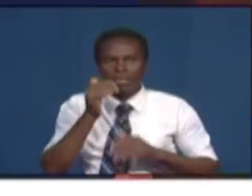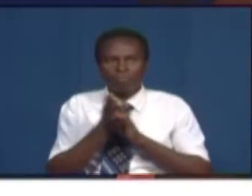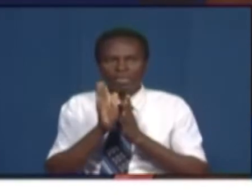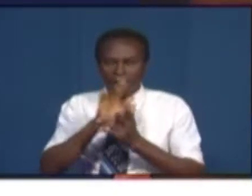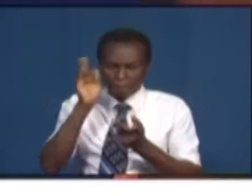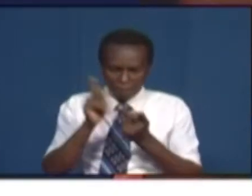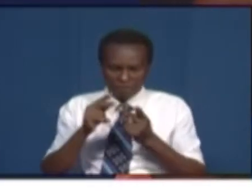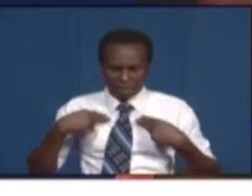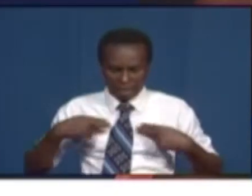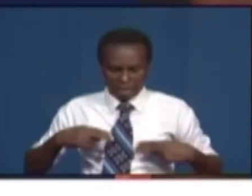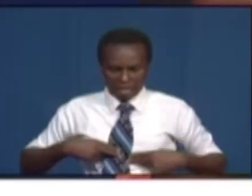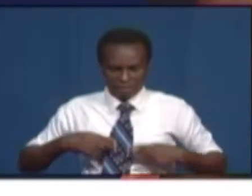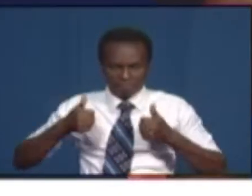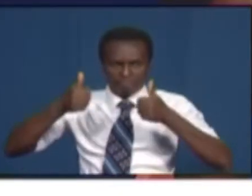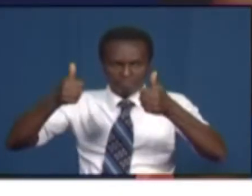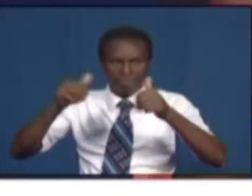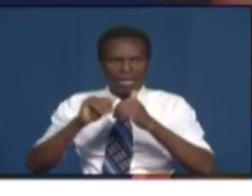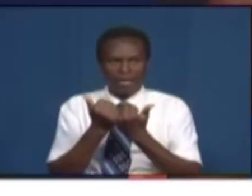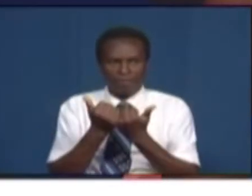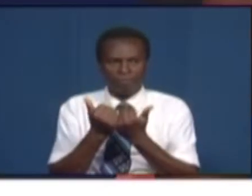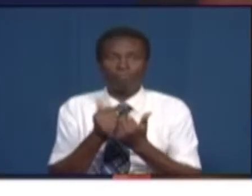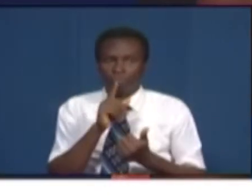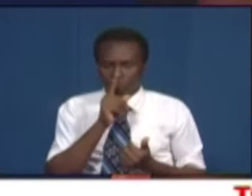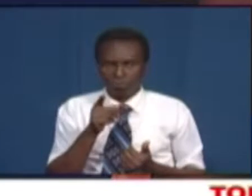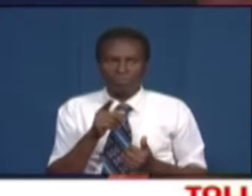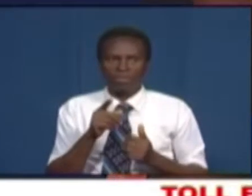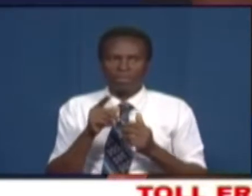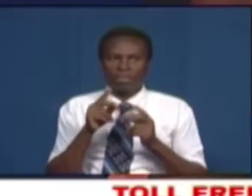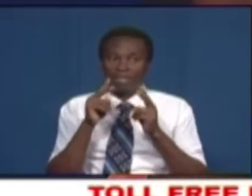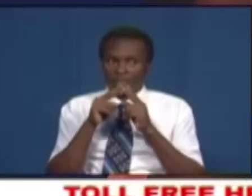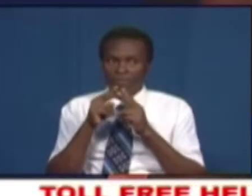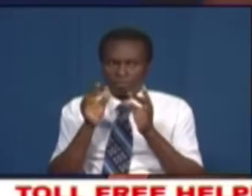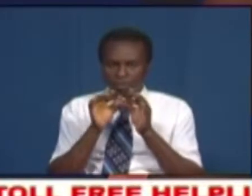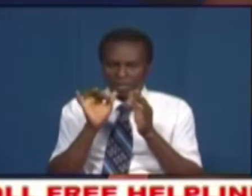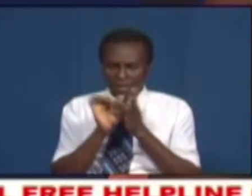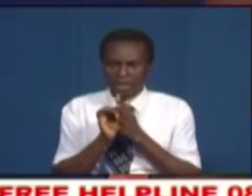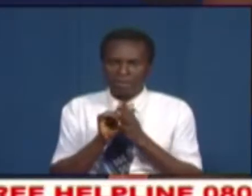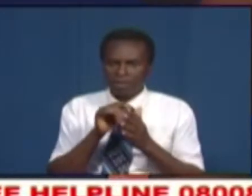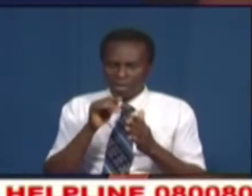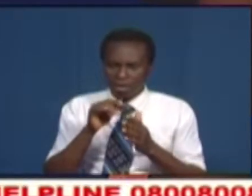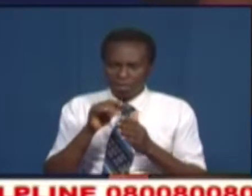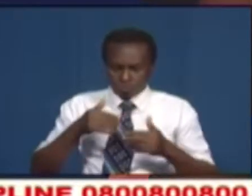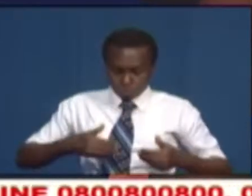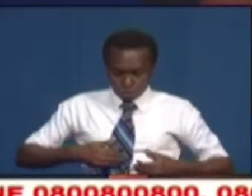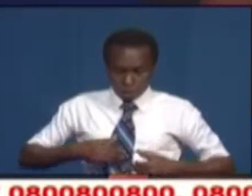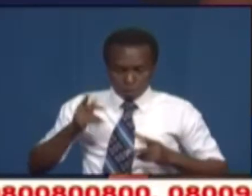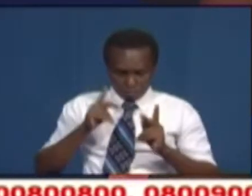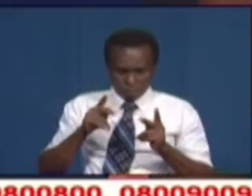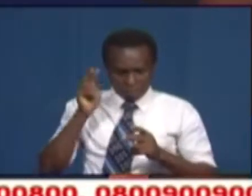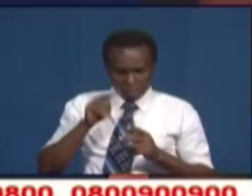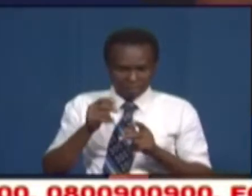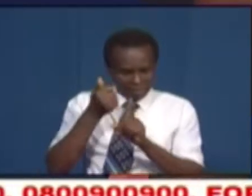it has a lot to do with creating opportunities for young people to open up, right, about things